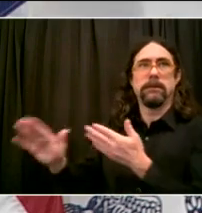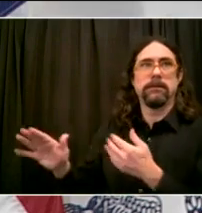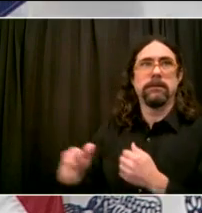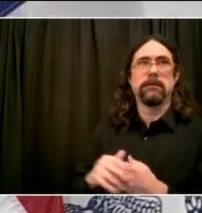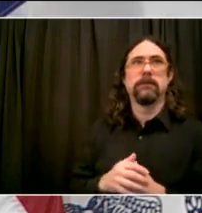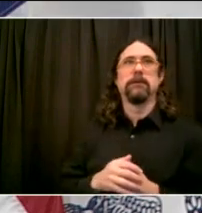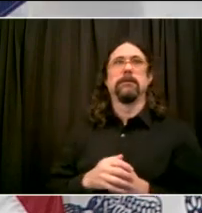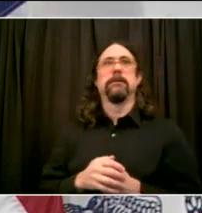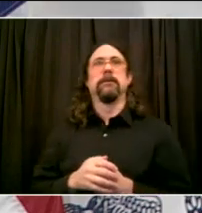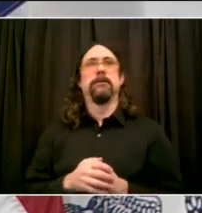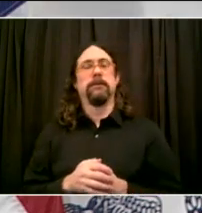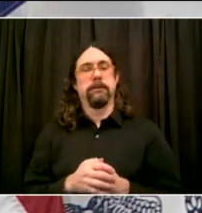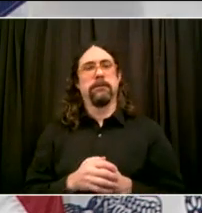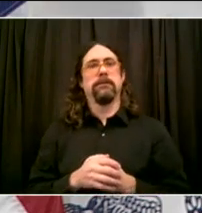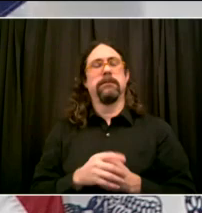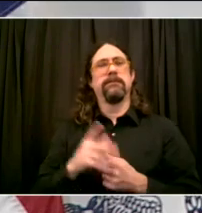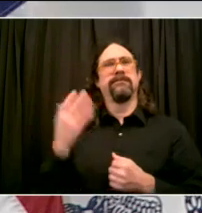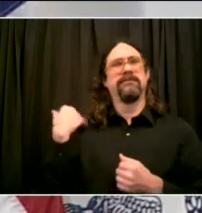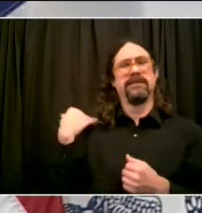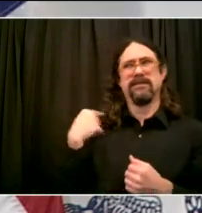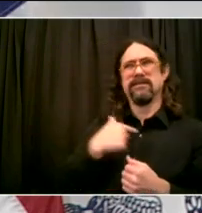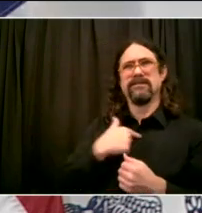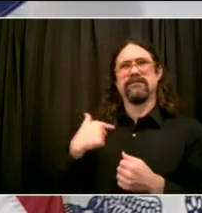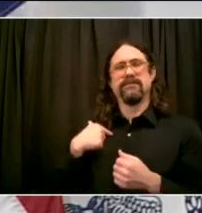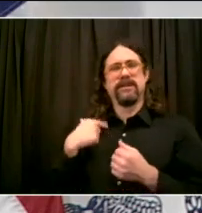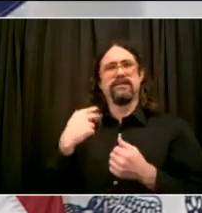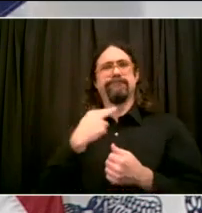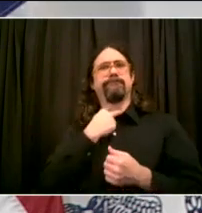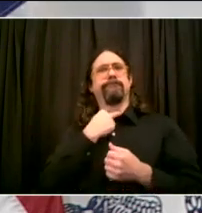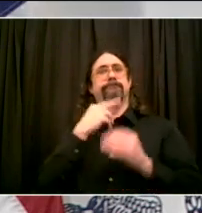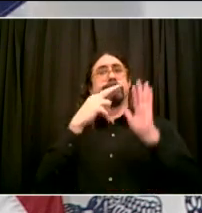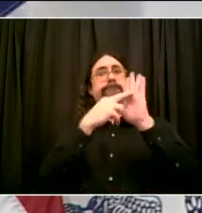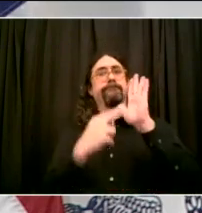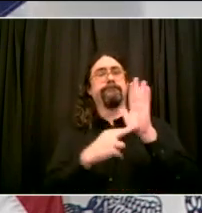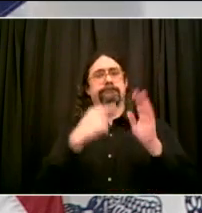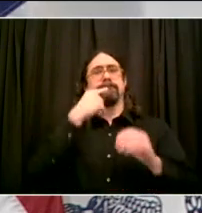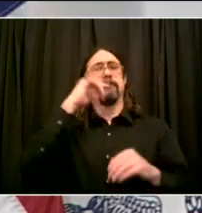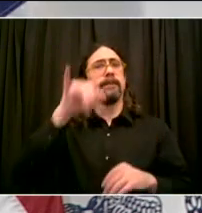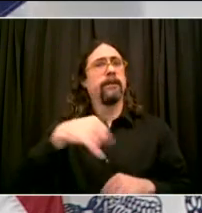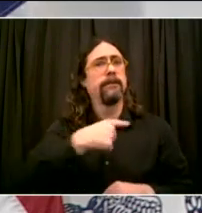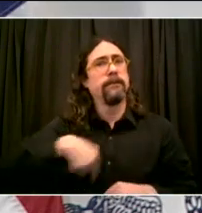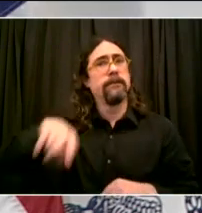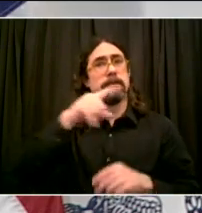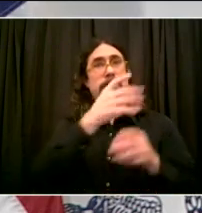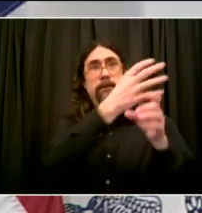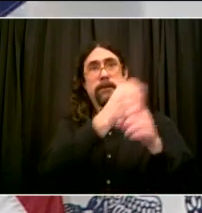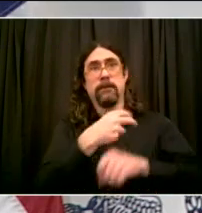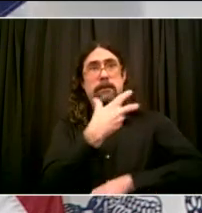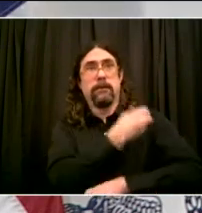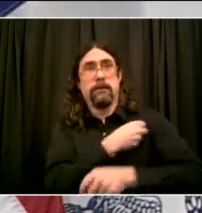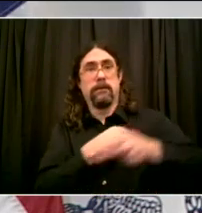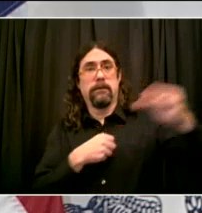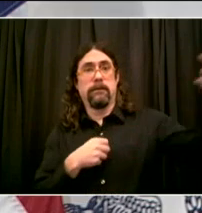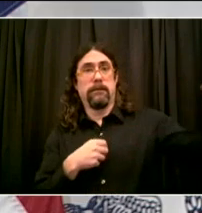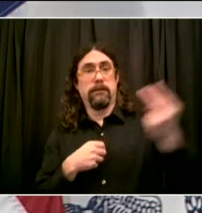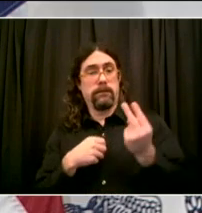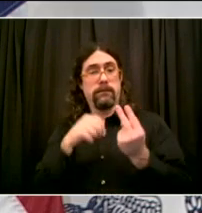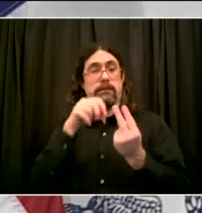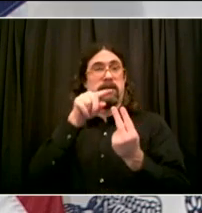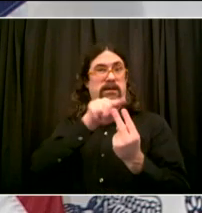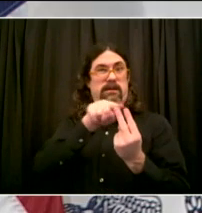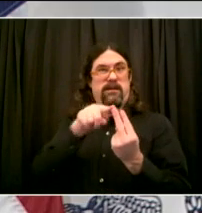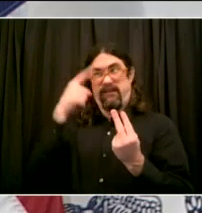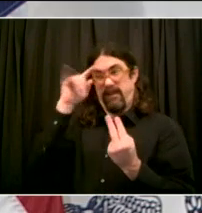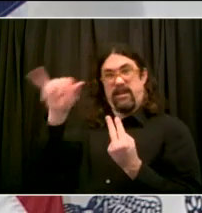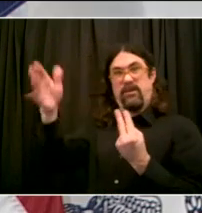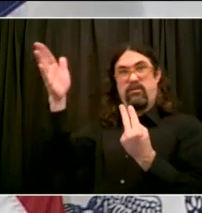those second doses so we can put them into play immediately. Go ahead, Bob. Okay, so also in Washington, Senate Republicans are